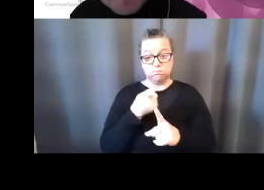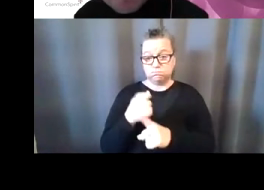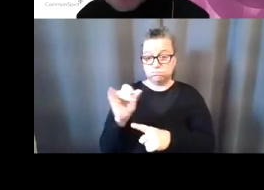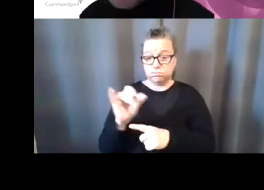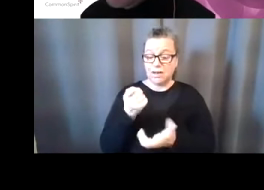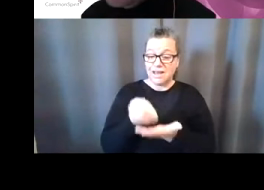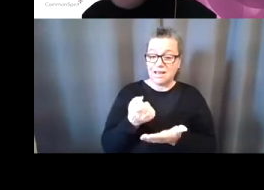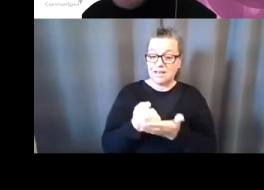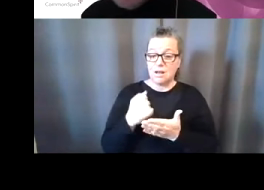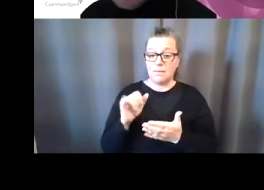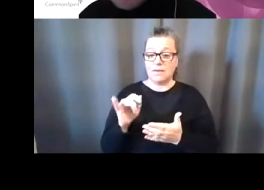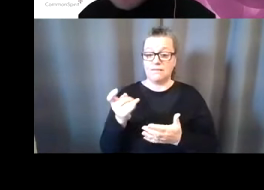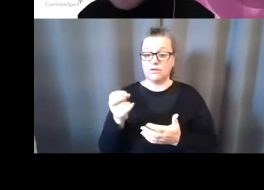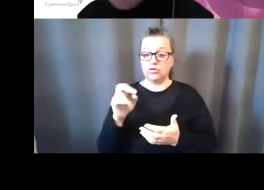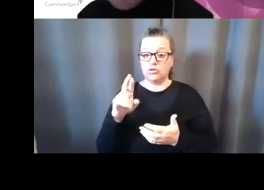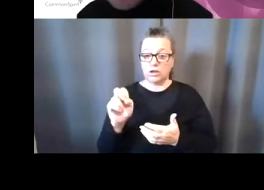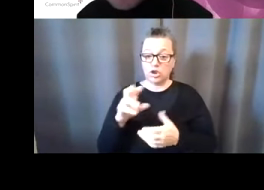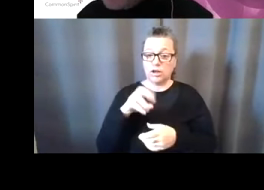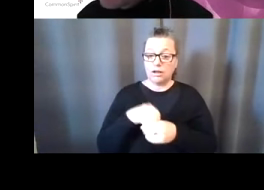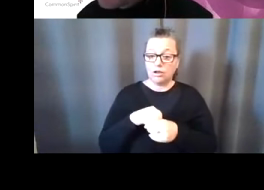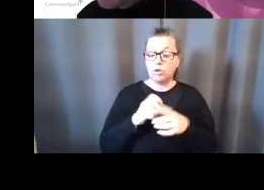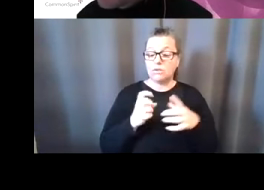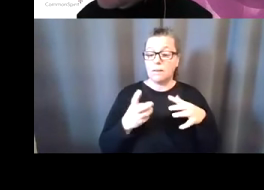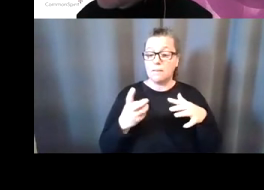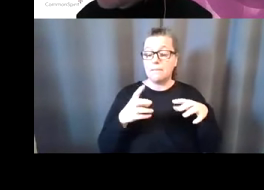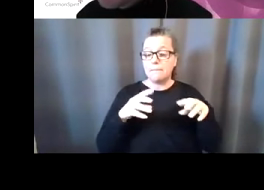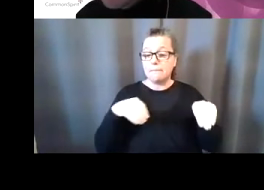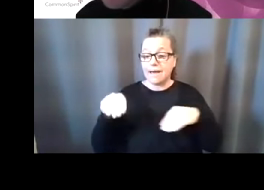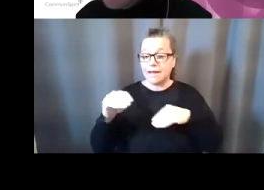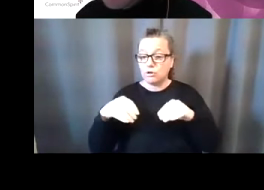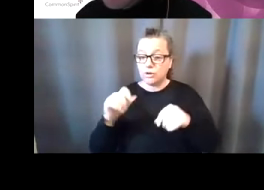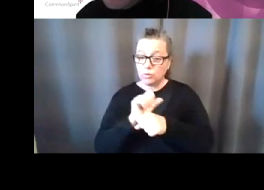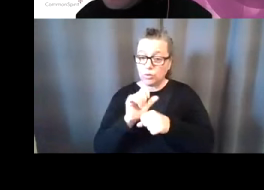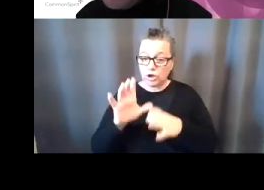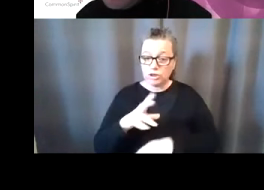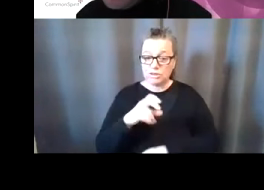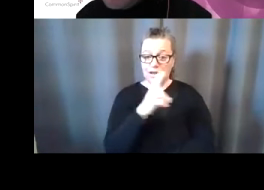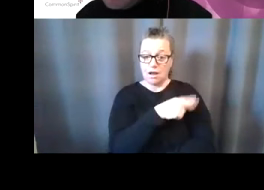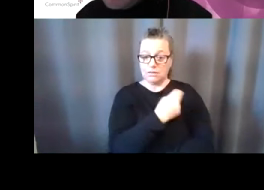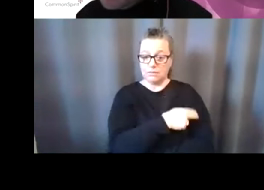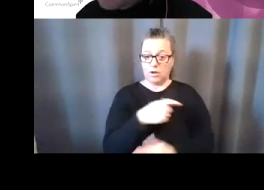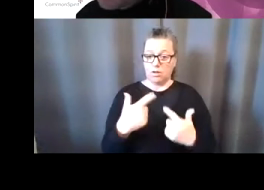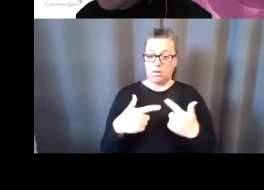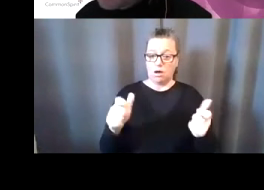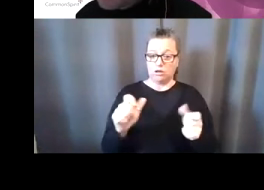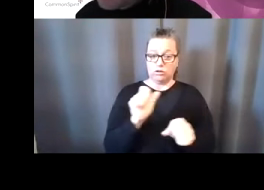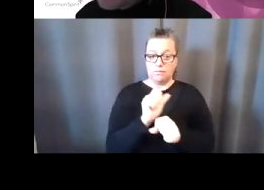Economic infrastructure includes migrant workers and hospitals, which are often the largest employers in that area.